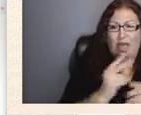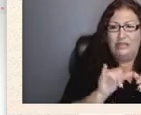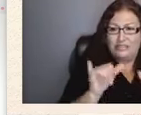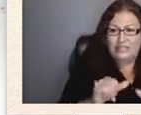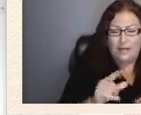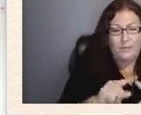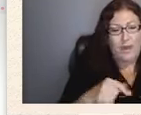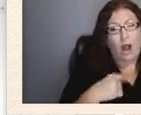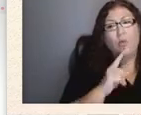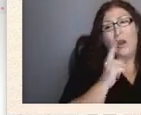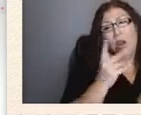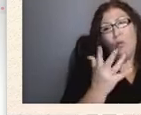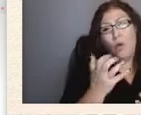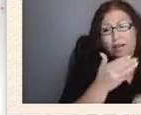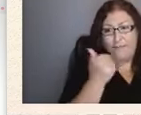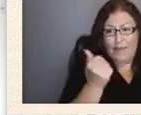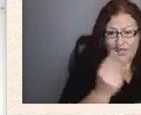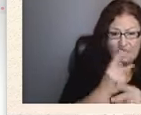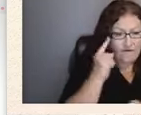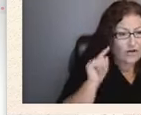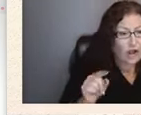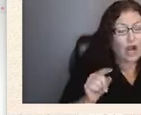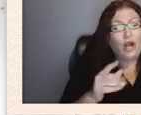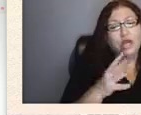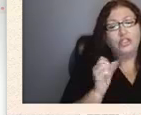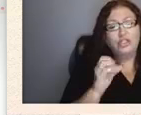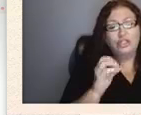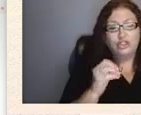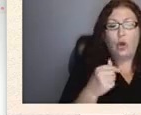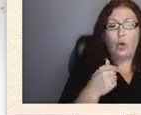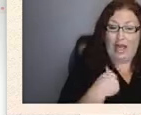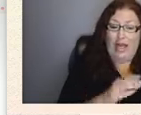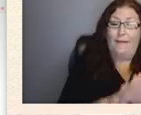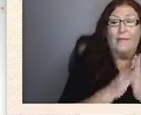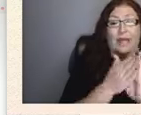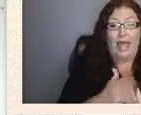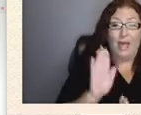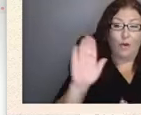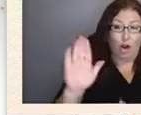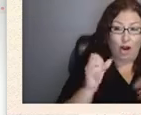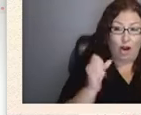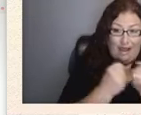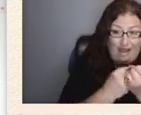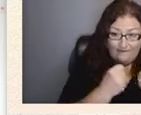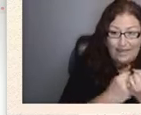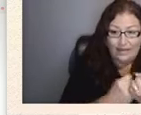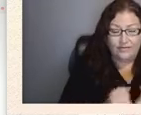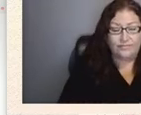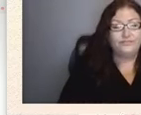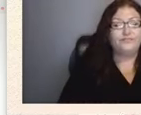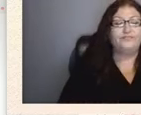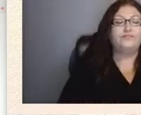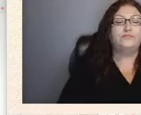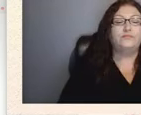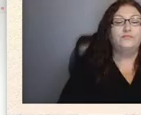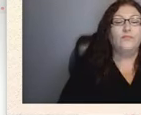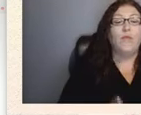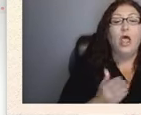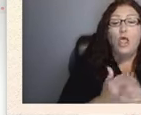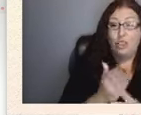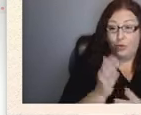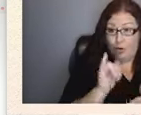best care for her. And so I became her advocate. And through that,